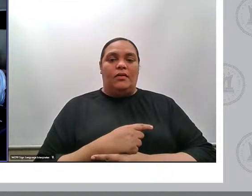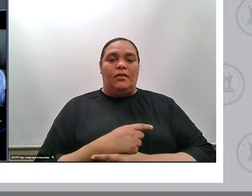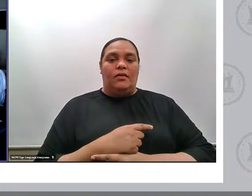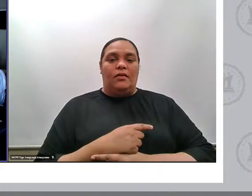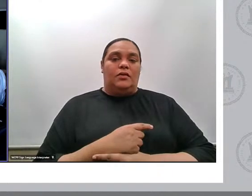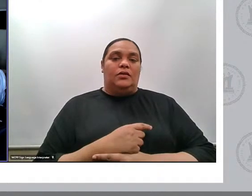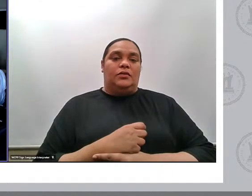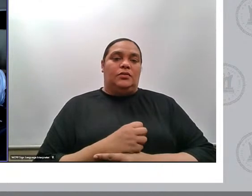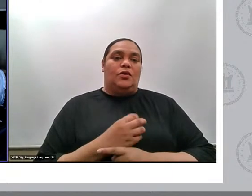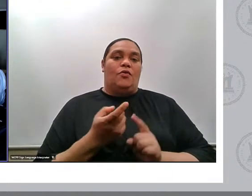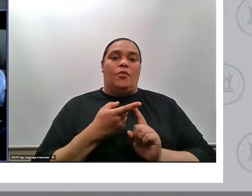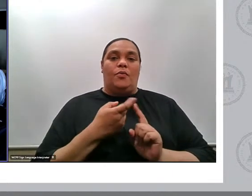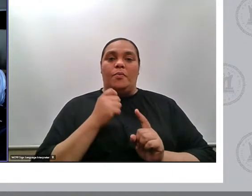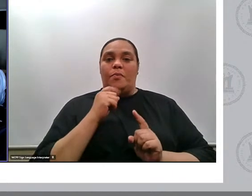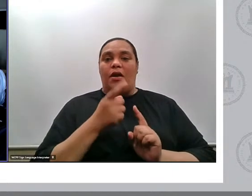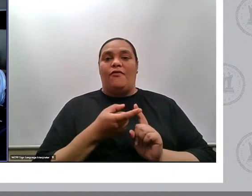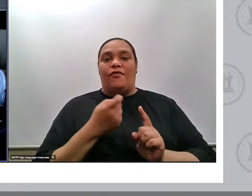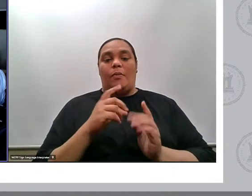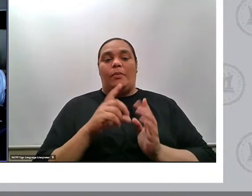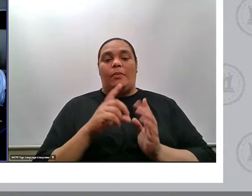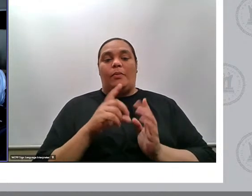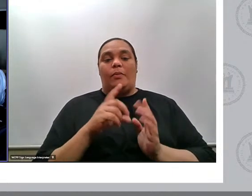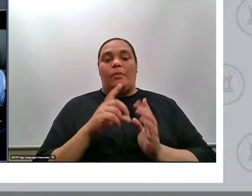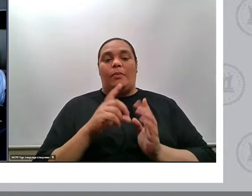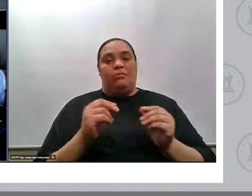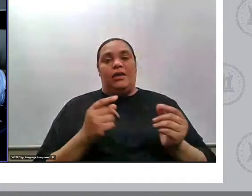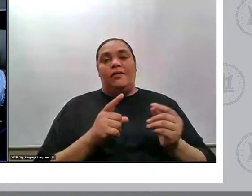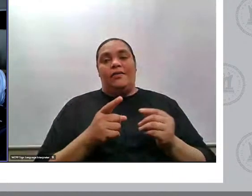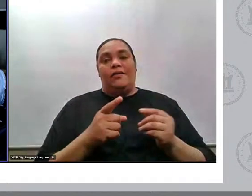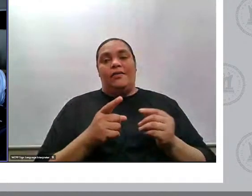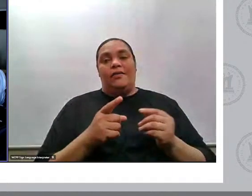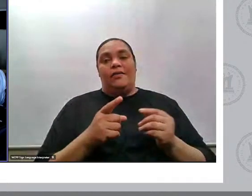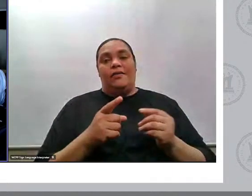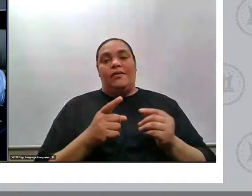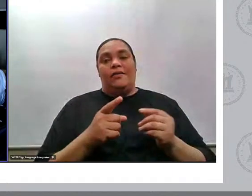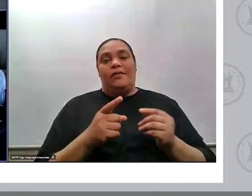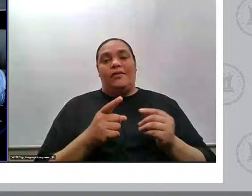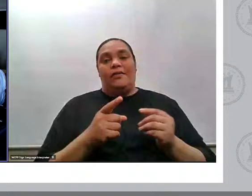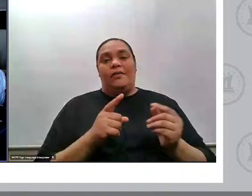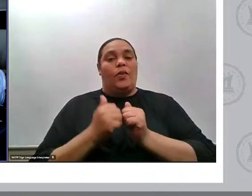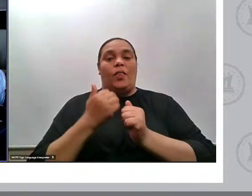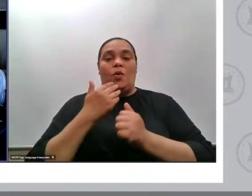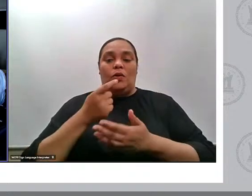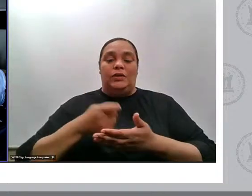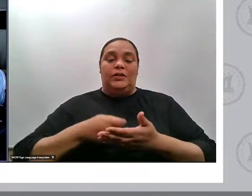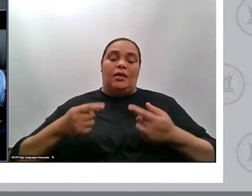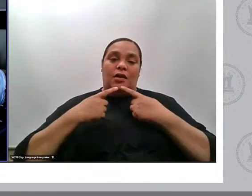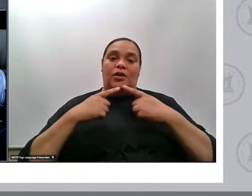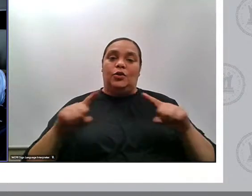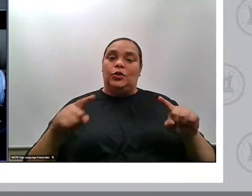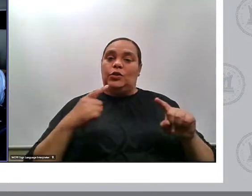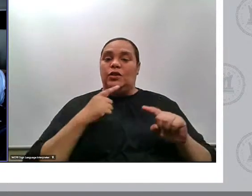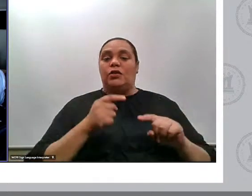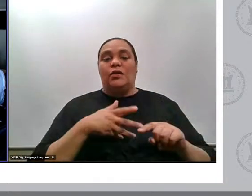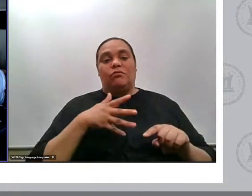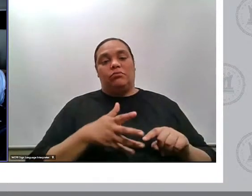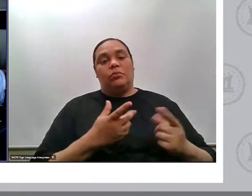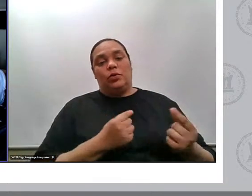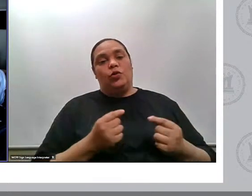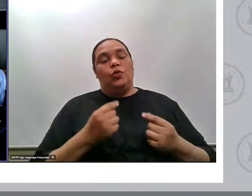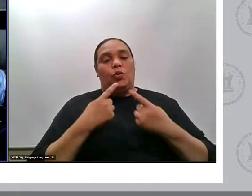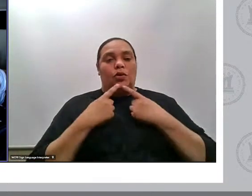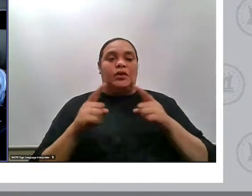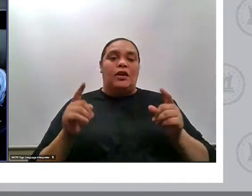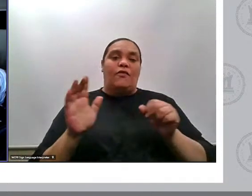From the date at their disposal, application forms need to be accompanied by a signed declaration stating their willingness to disclose